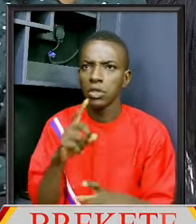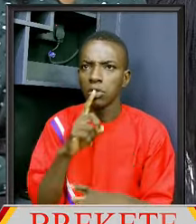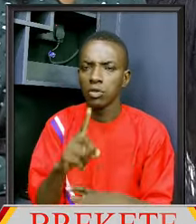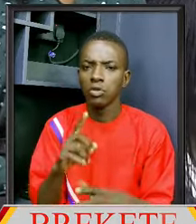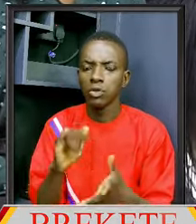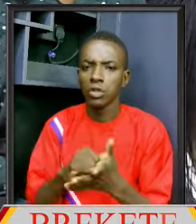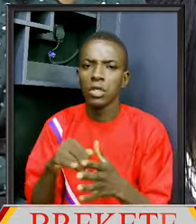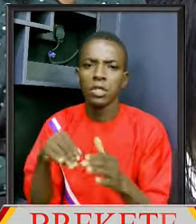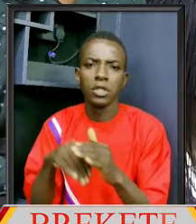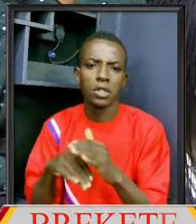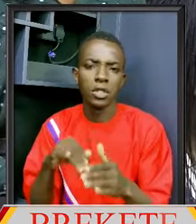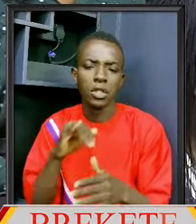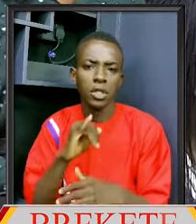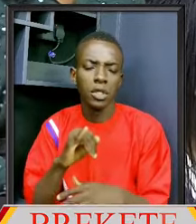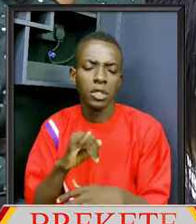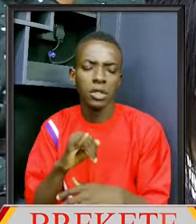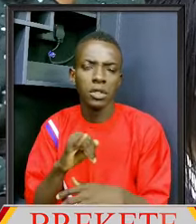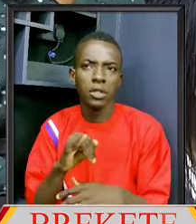truth where they inside, be say,